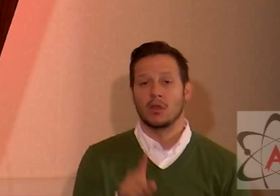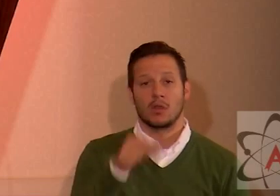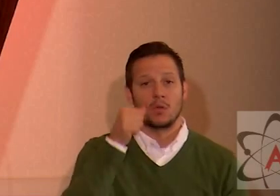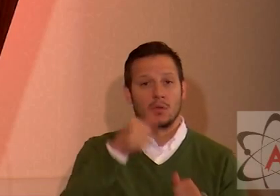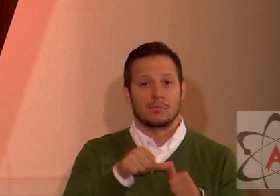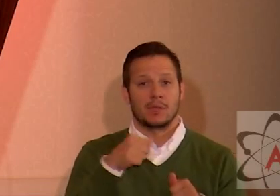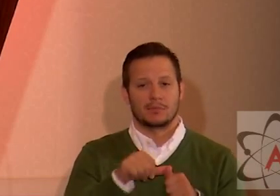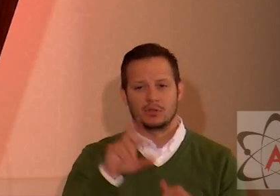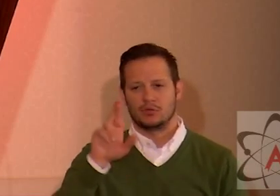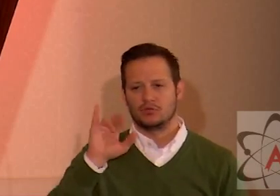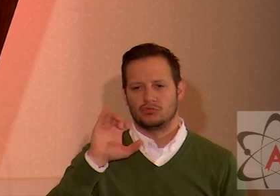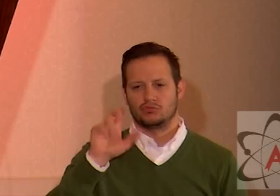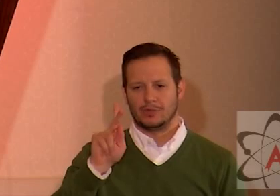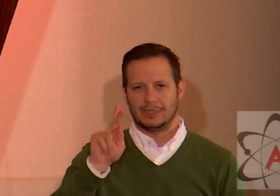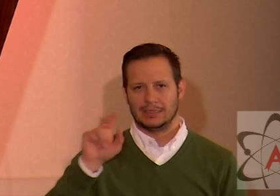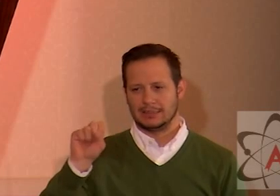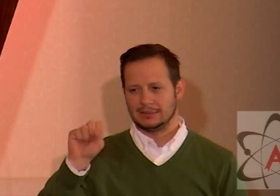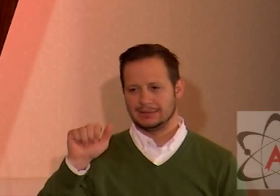remember Rick Santorum?